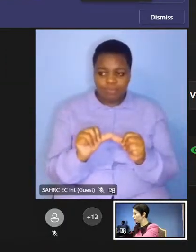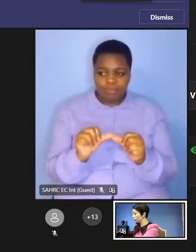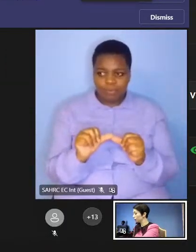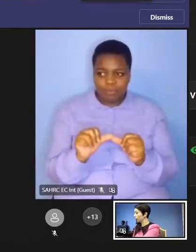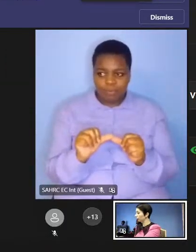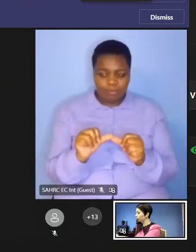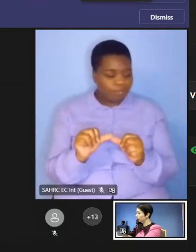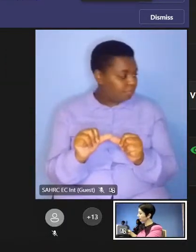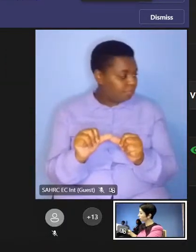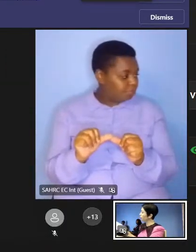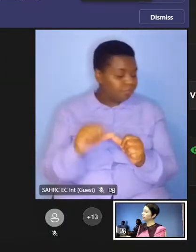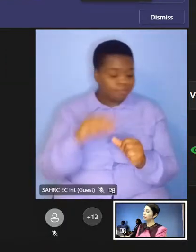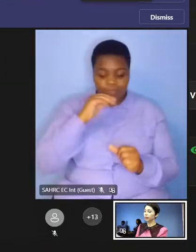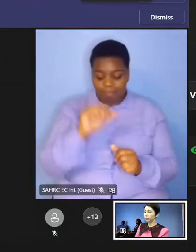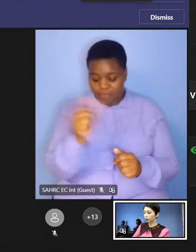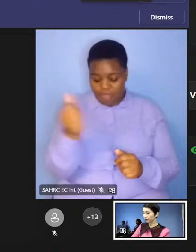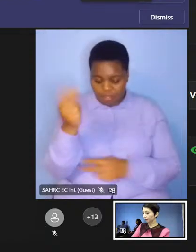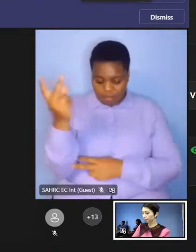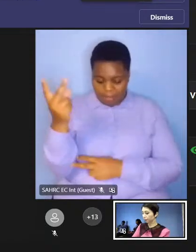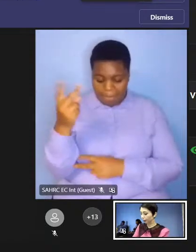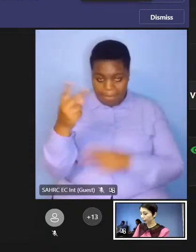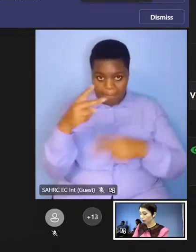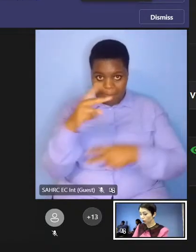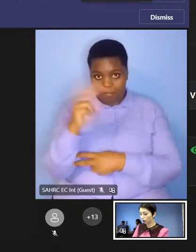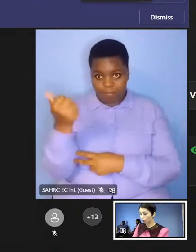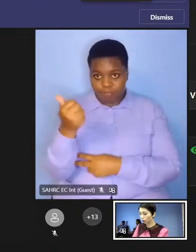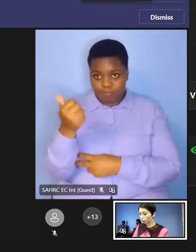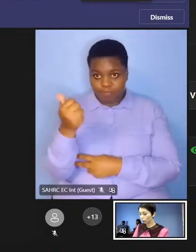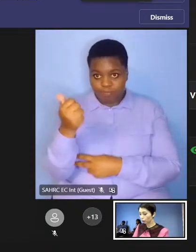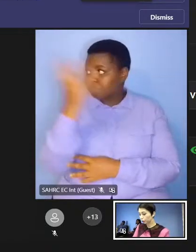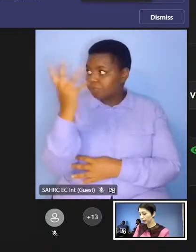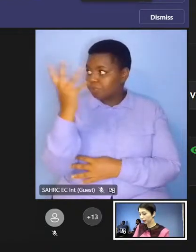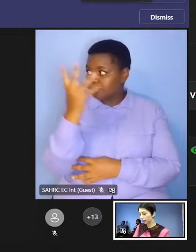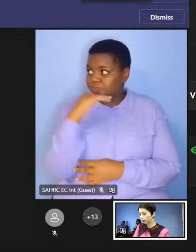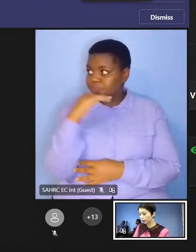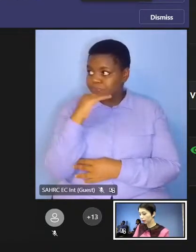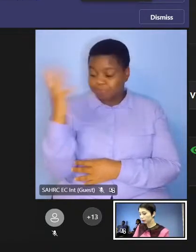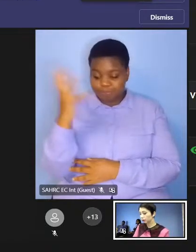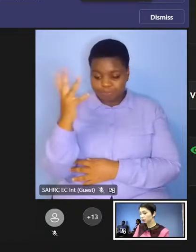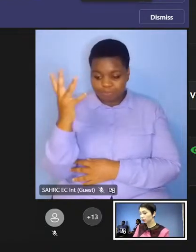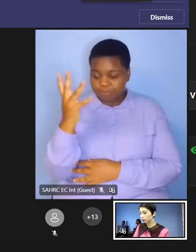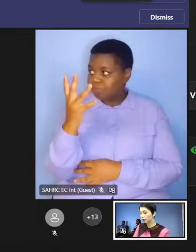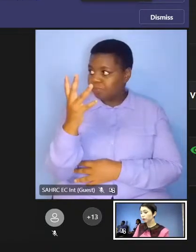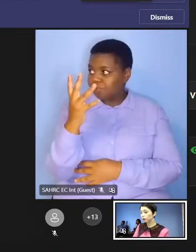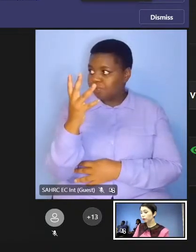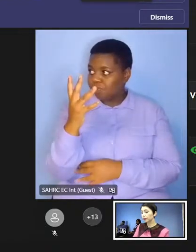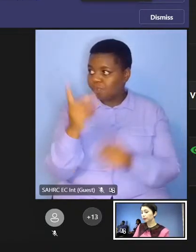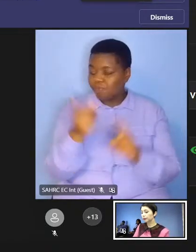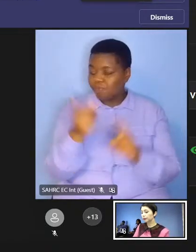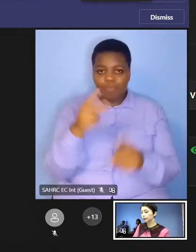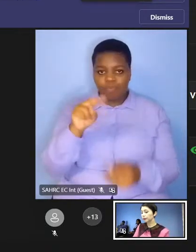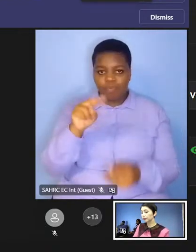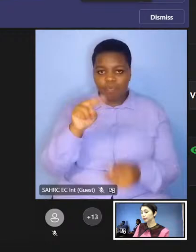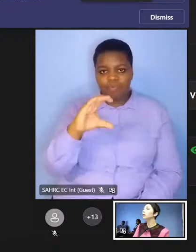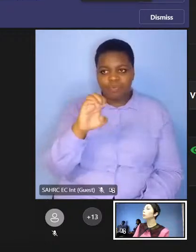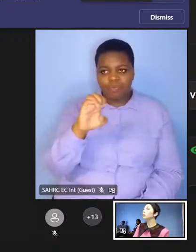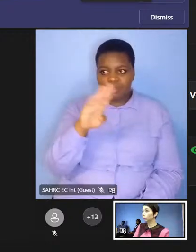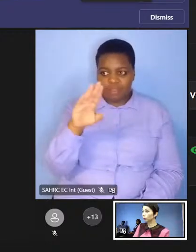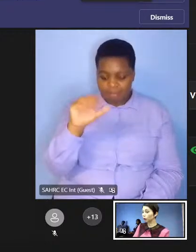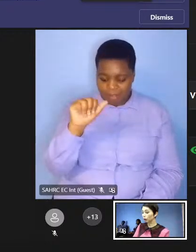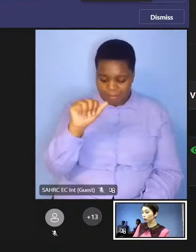to our next presentation, which would be from Mr. Nceba